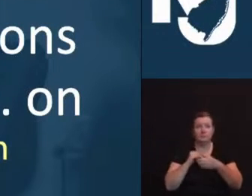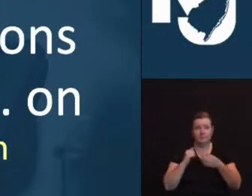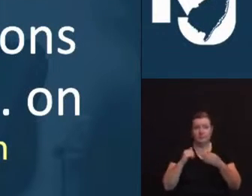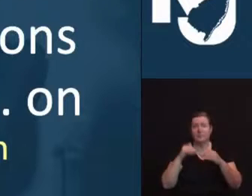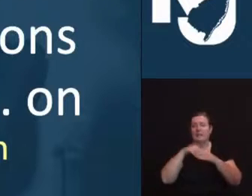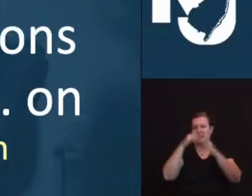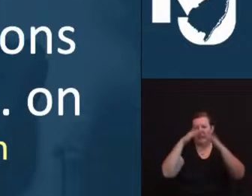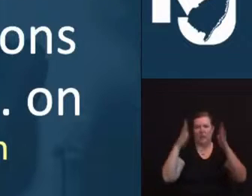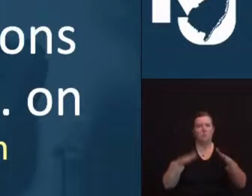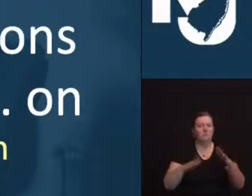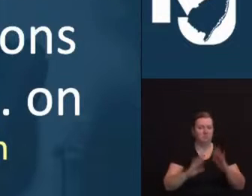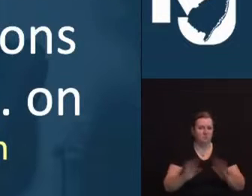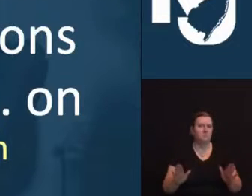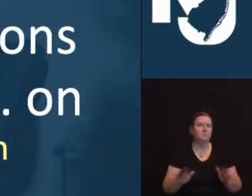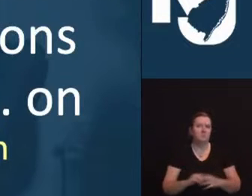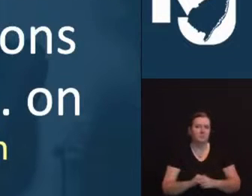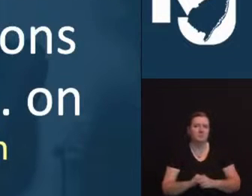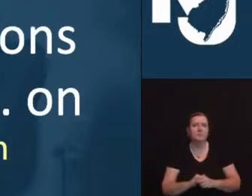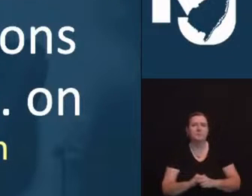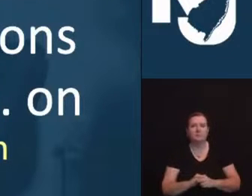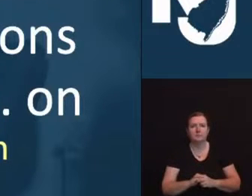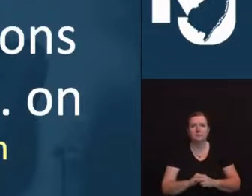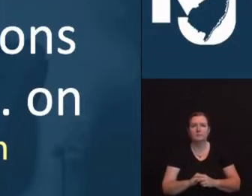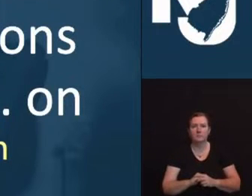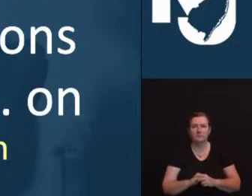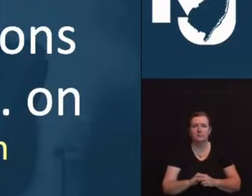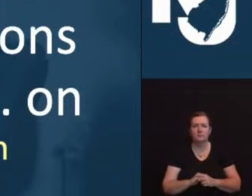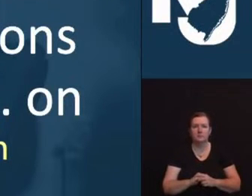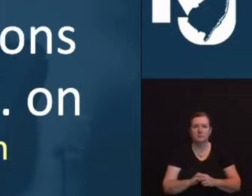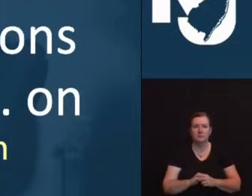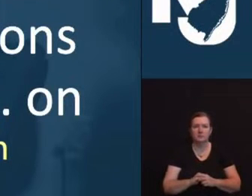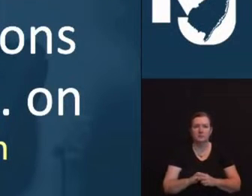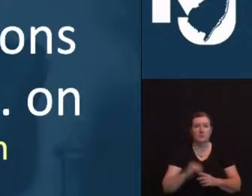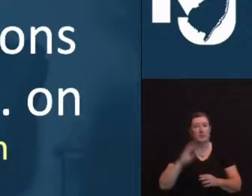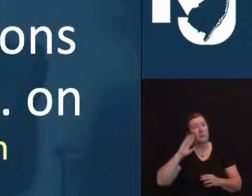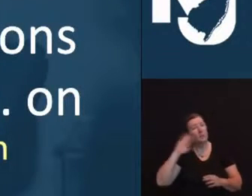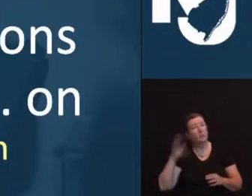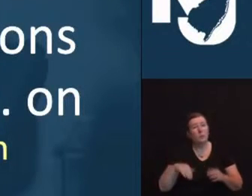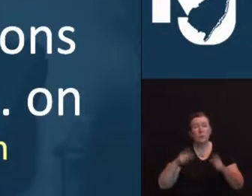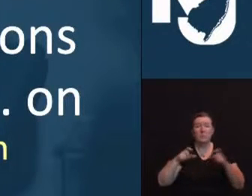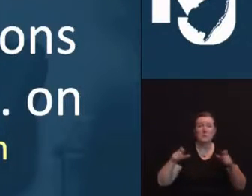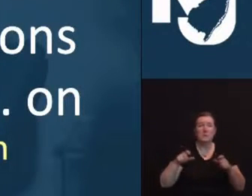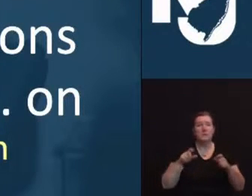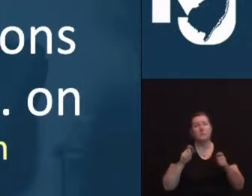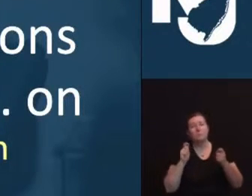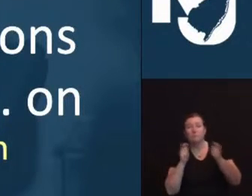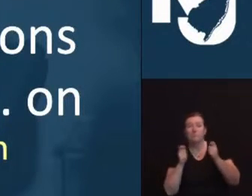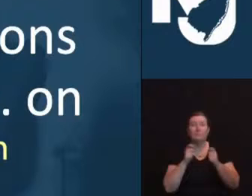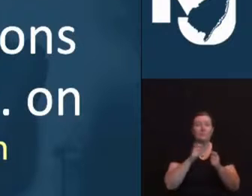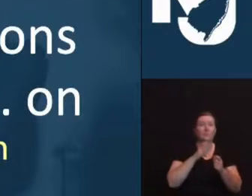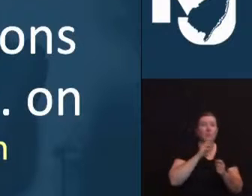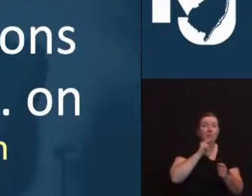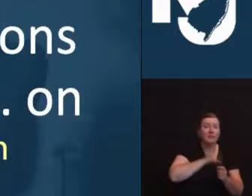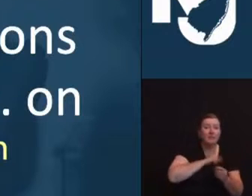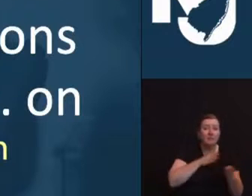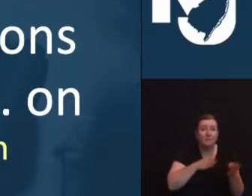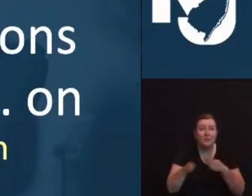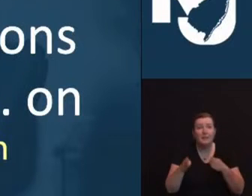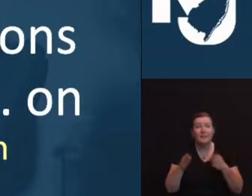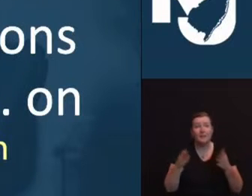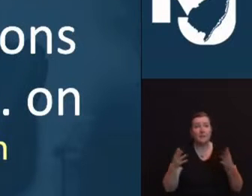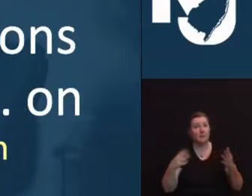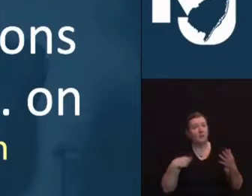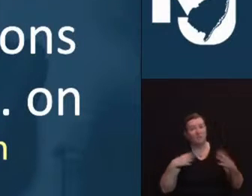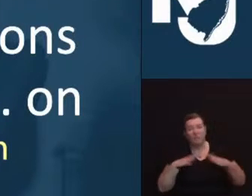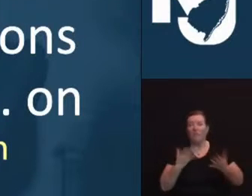doing today, we know will cause some people to readjust their Thanksgiving plans, and I understand why there might be frustration with this